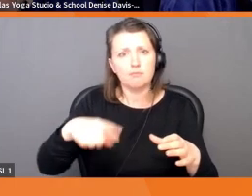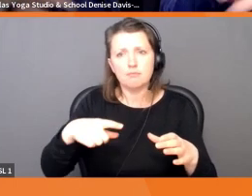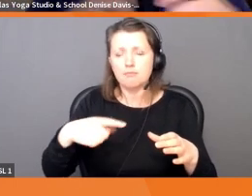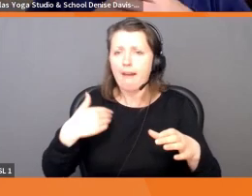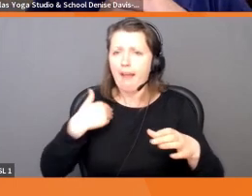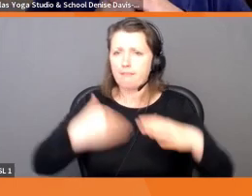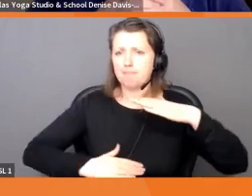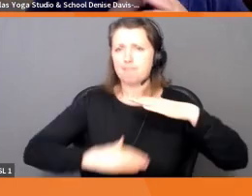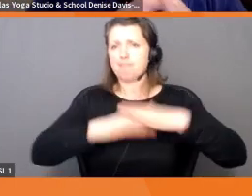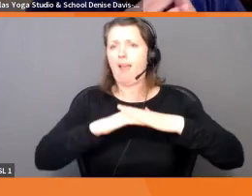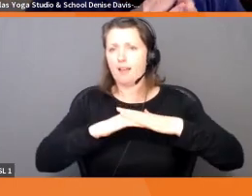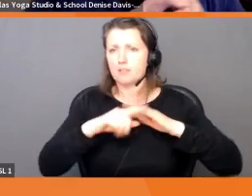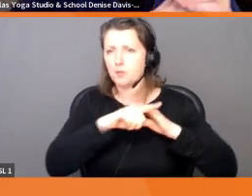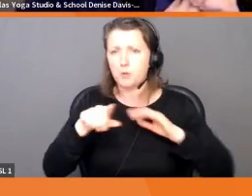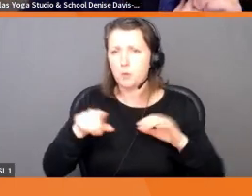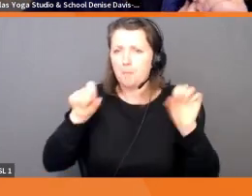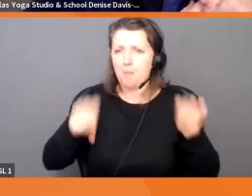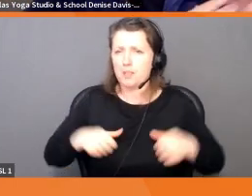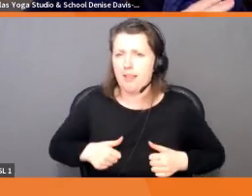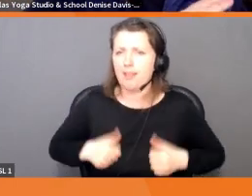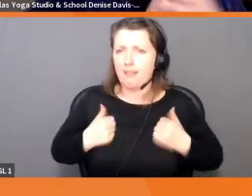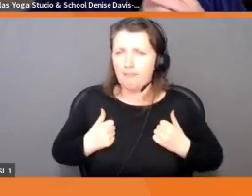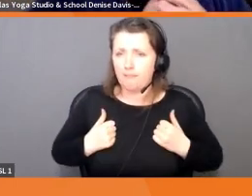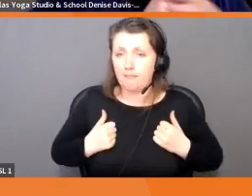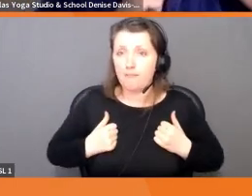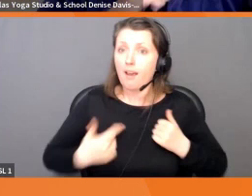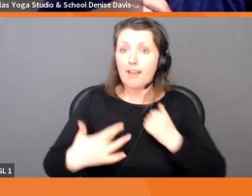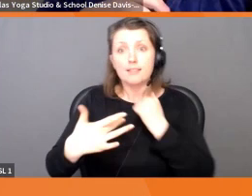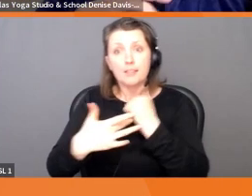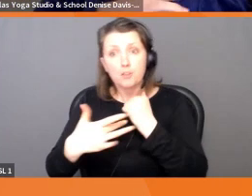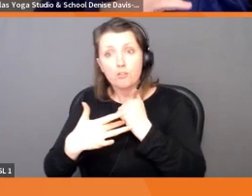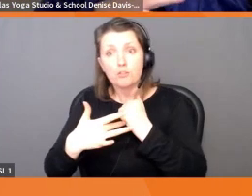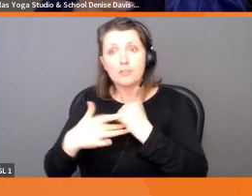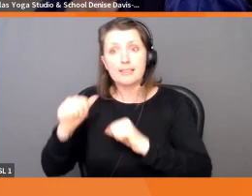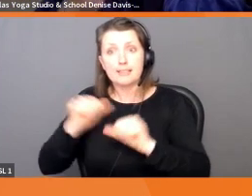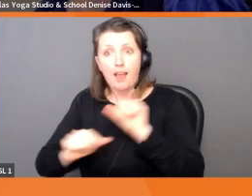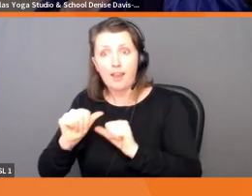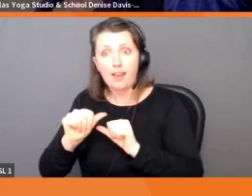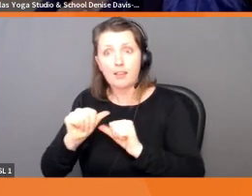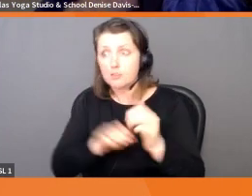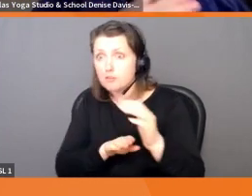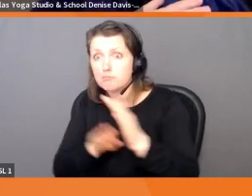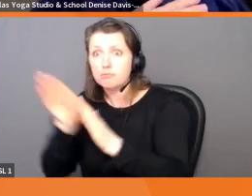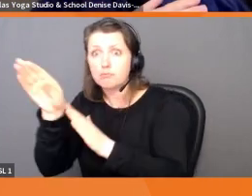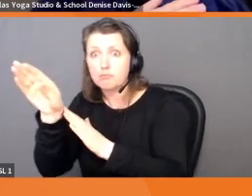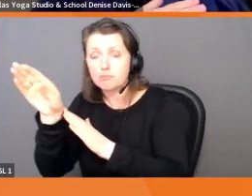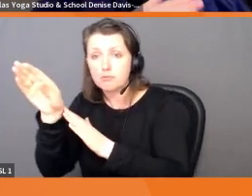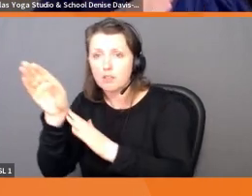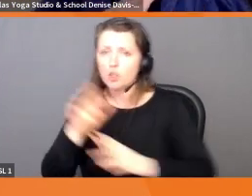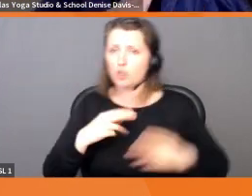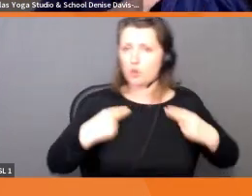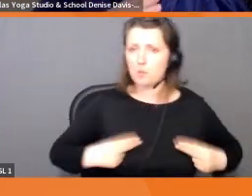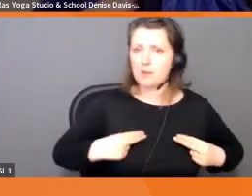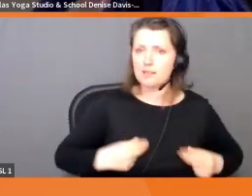lifespan. And that keeps expanding with modern science and technology. You know, there was a time when our lifespan in the not so distant